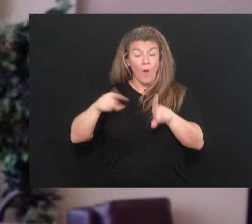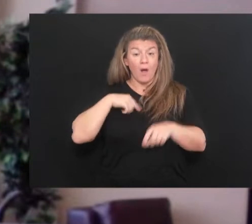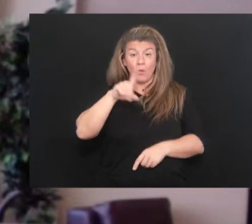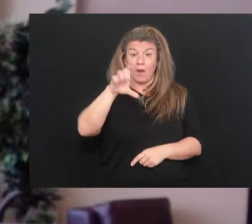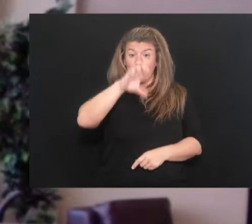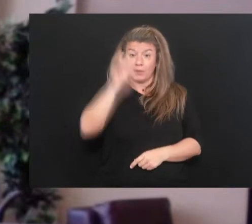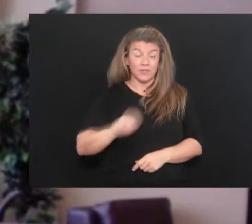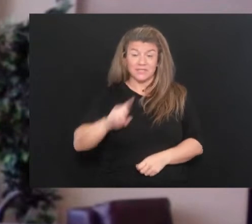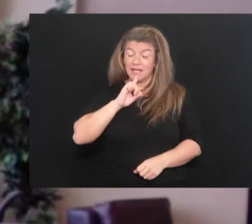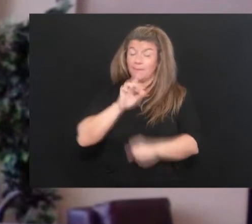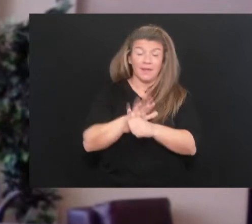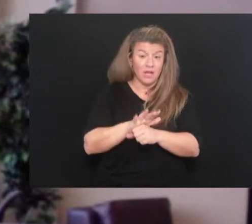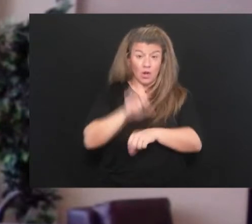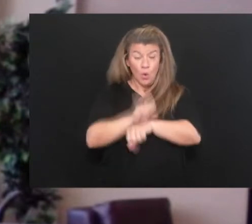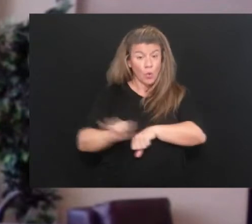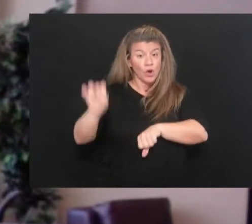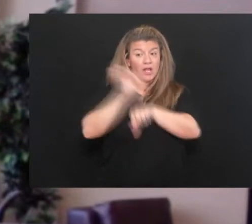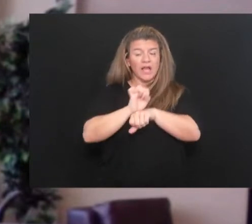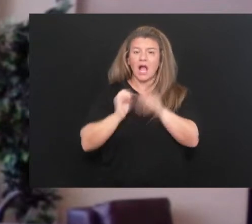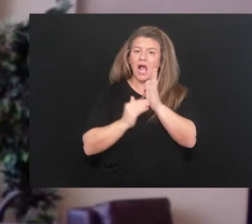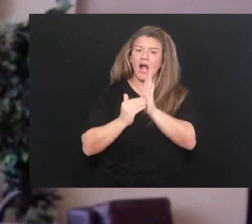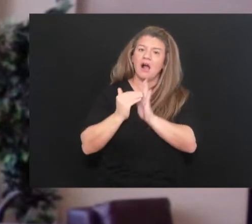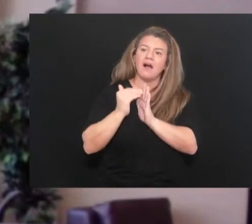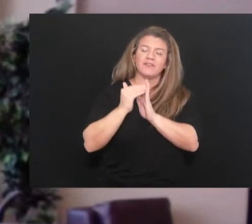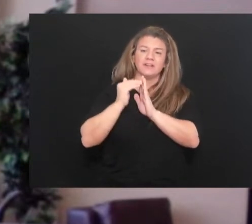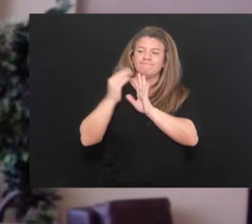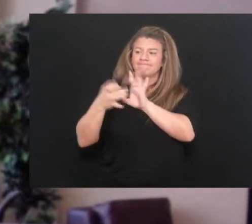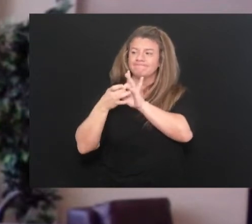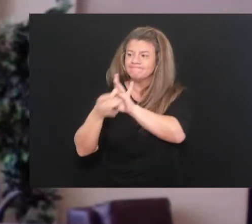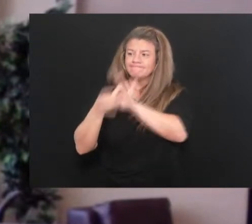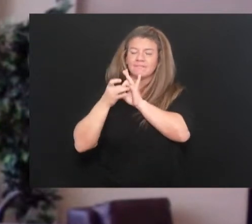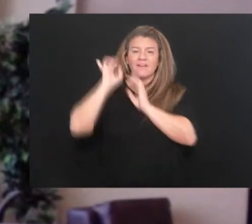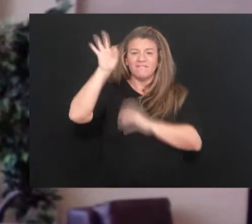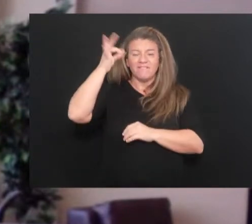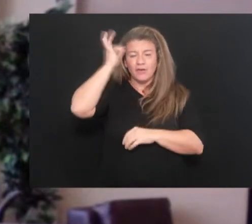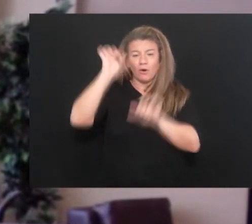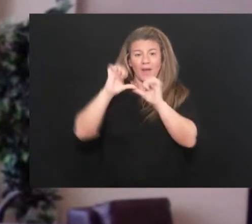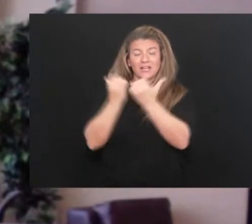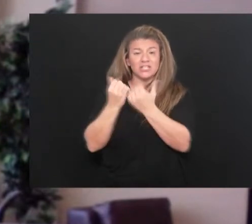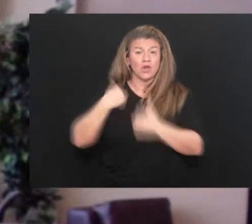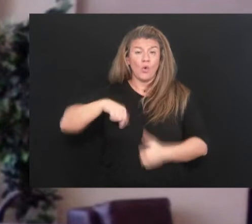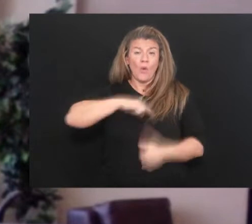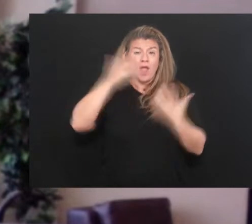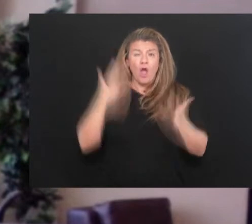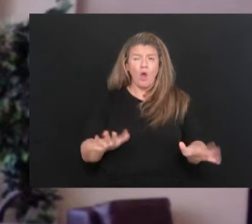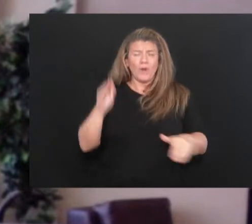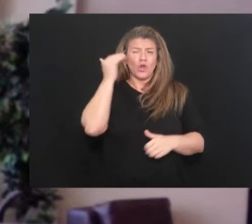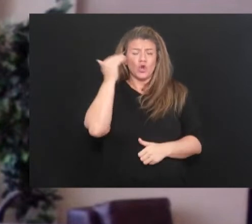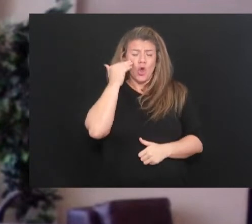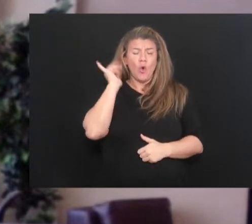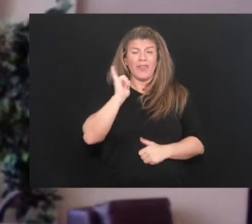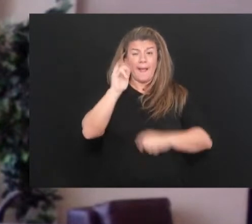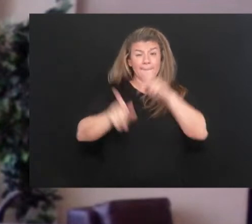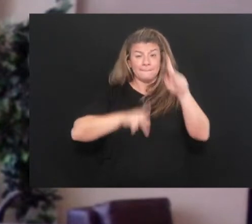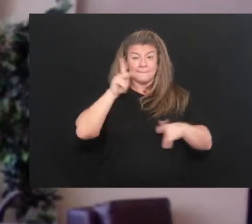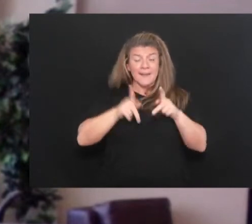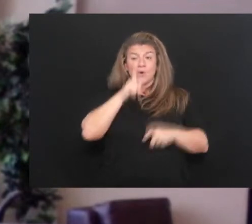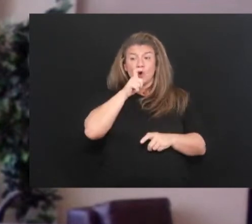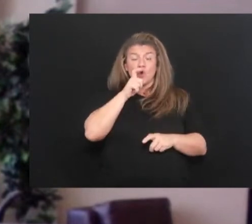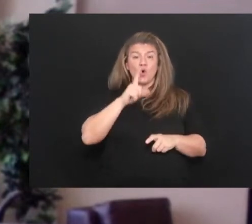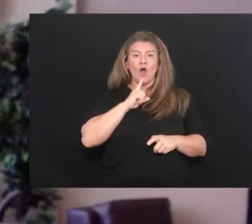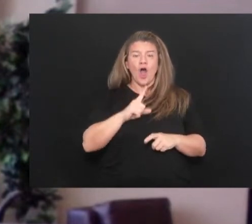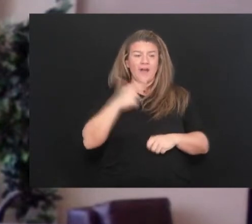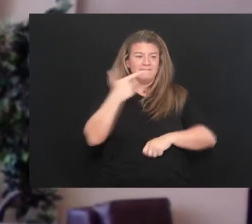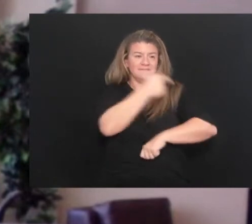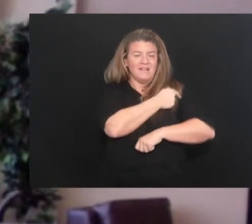and working all the time with our federal agencies, we know that people that are far out will